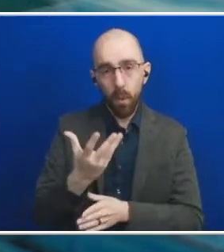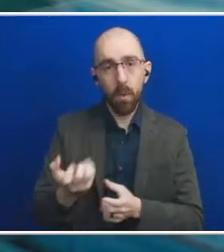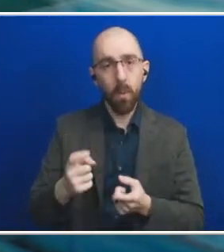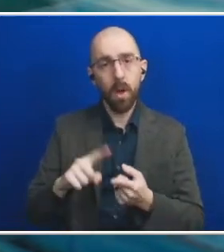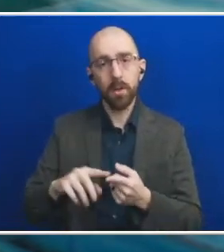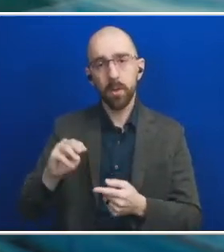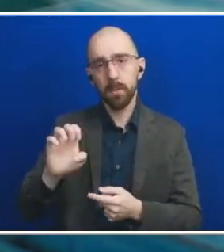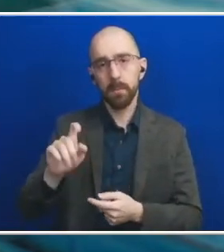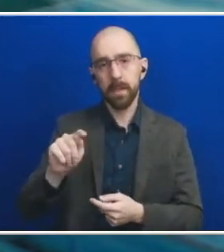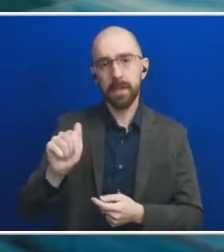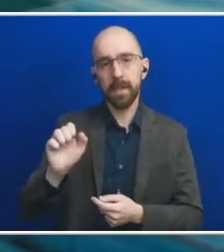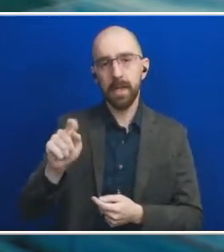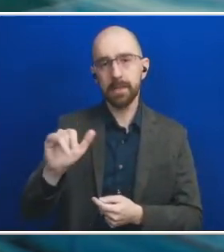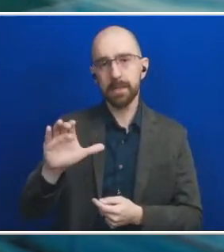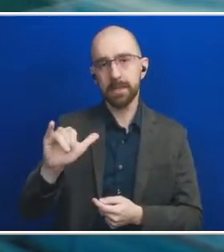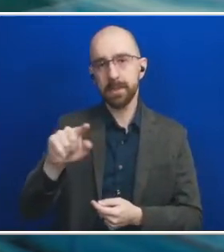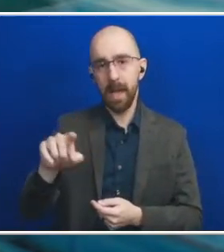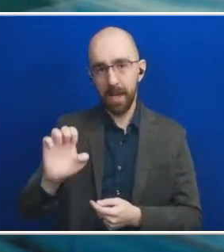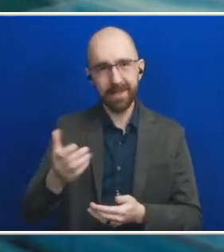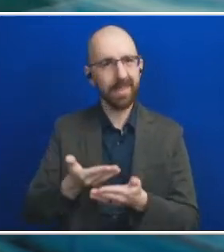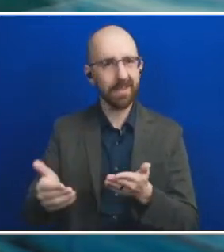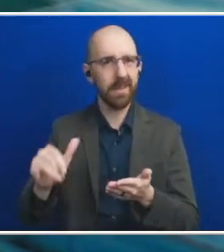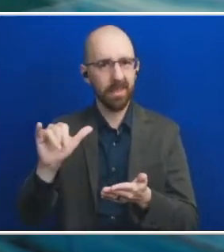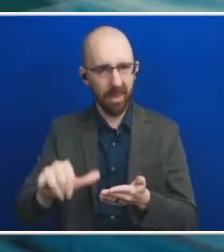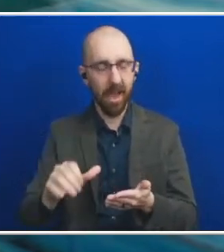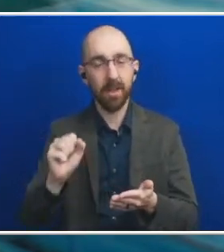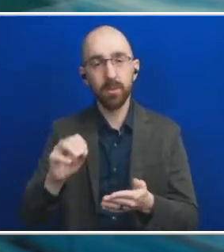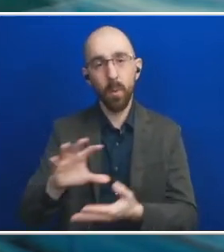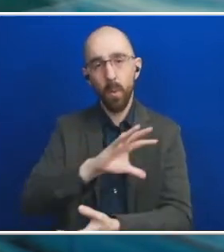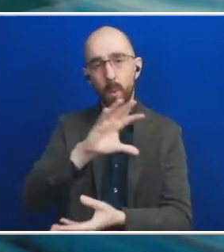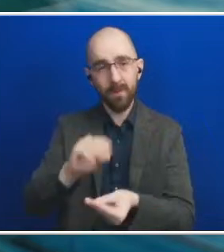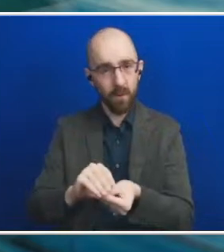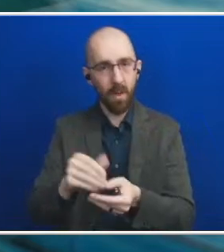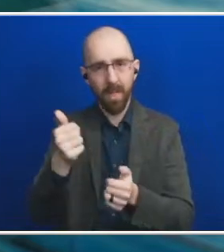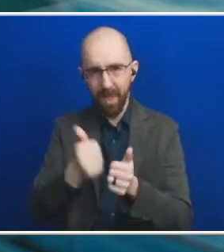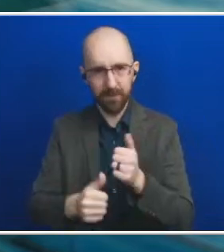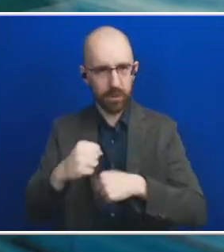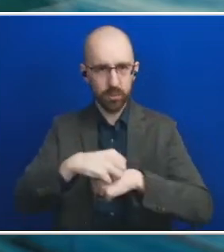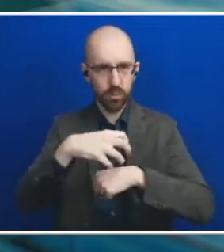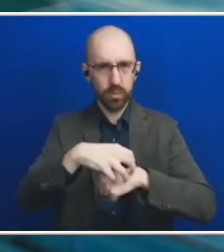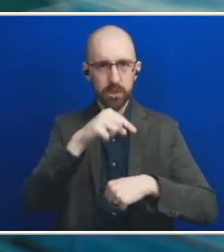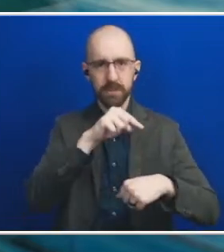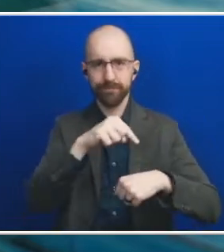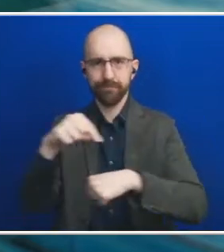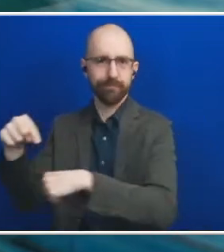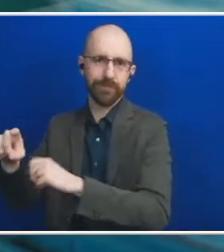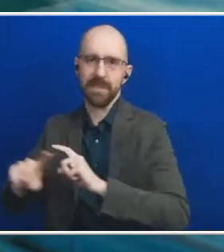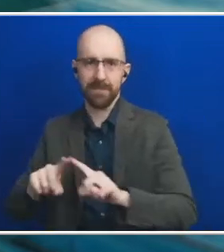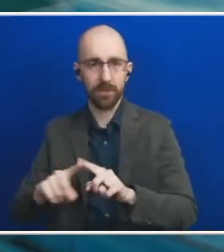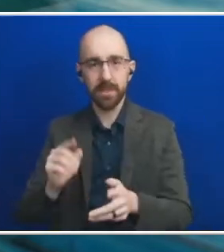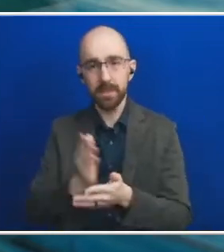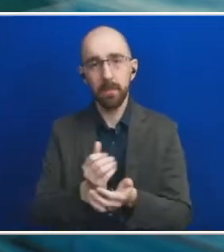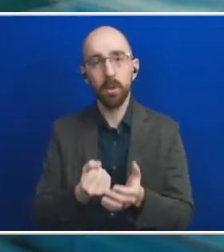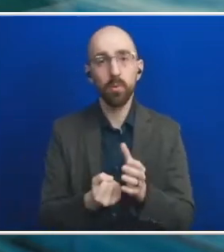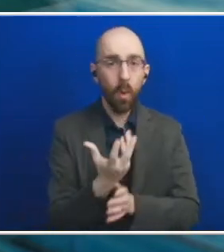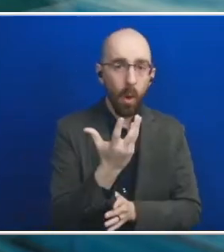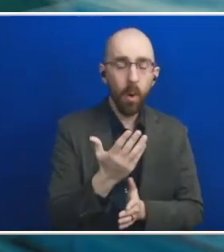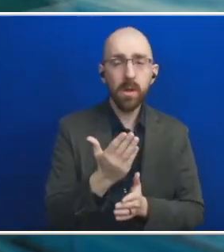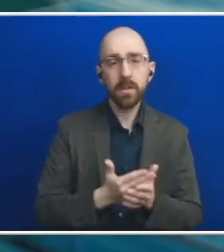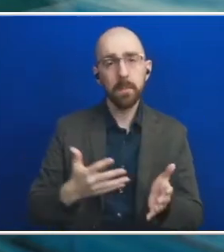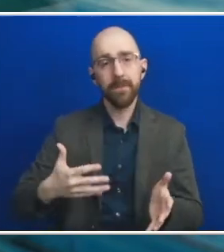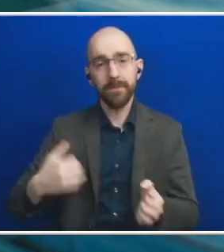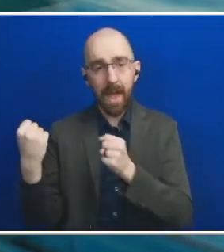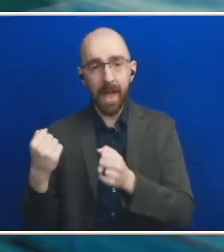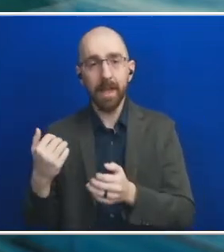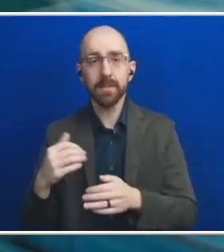of that nature. And so overall, every tumor is different. Some are slow growing, some are fast growing. We just have to see how they